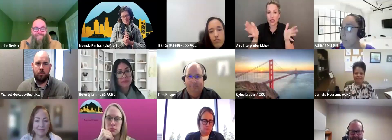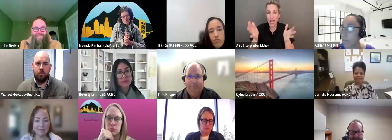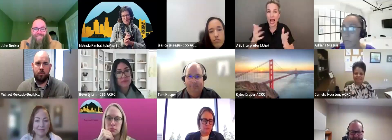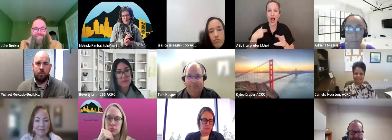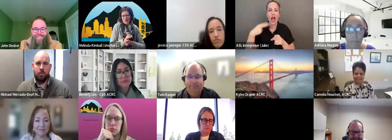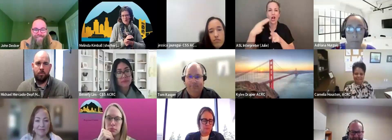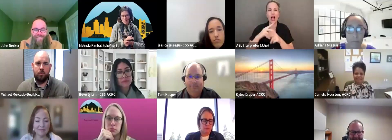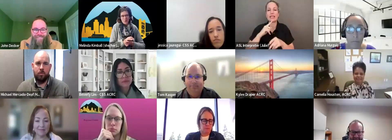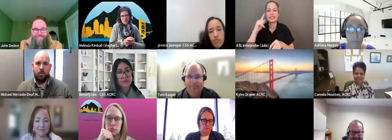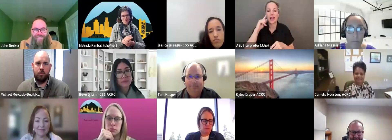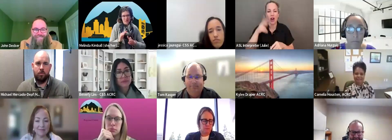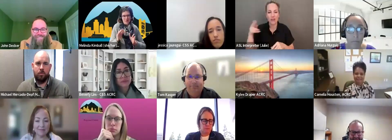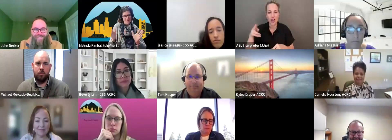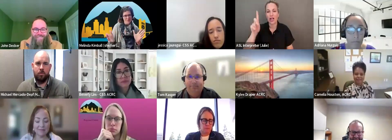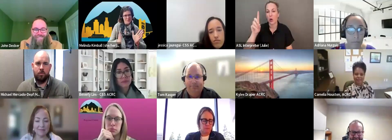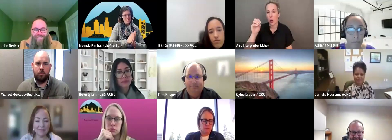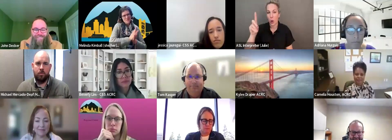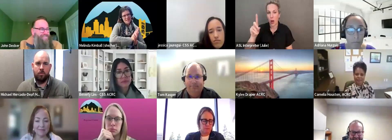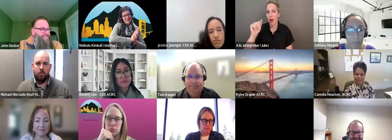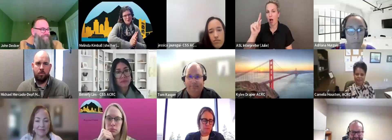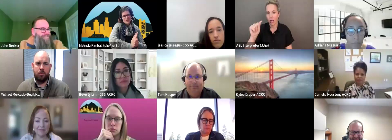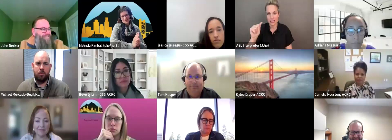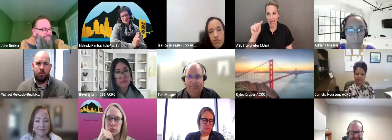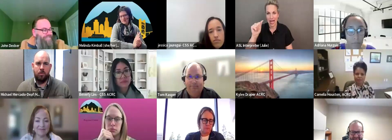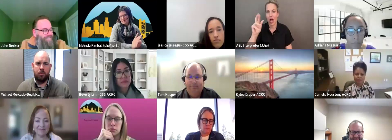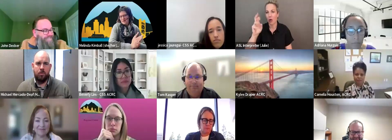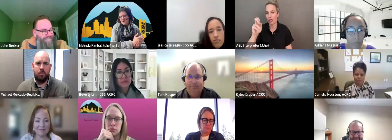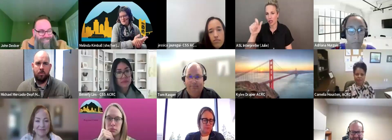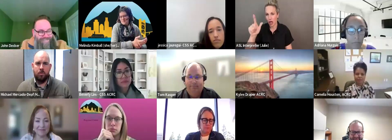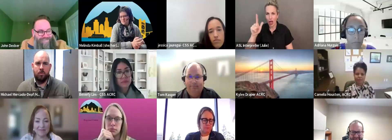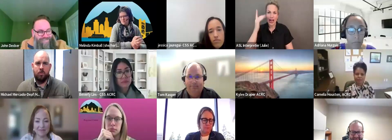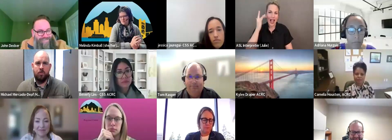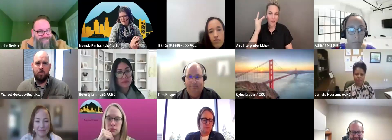or our Deaf and Hard of Hearing 101 here at Alta Regional, California.